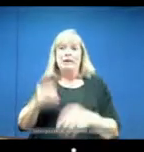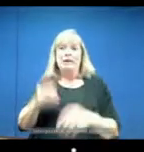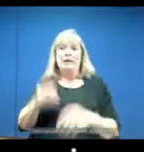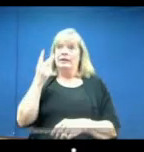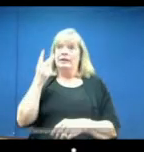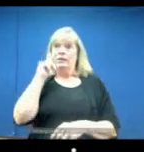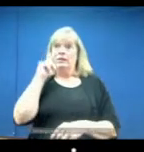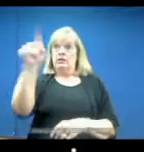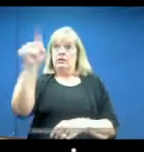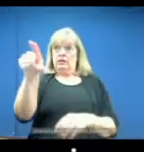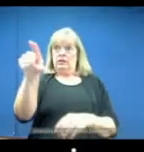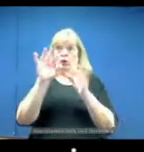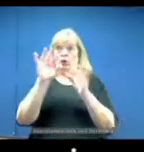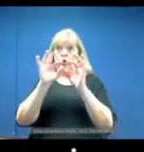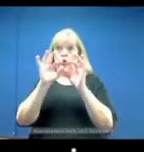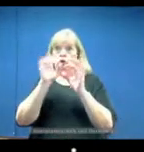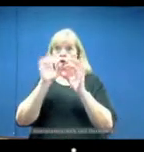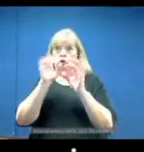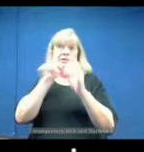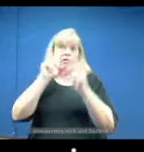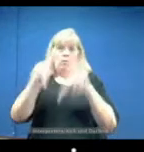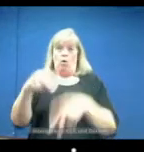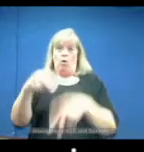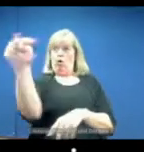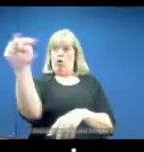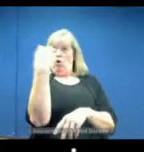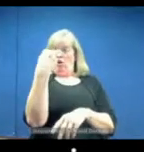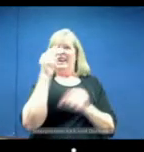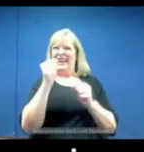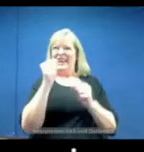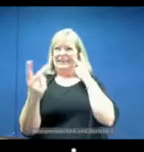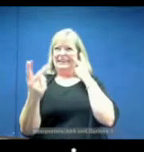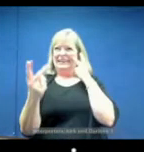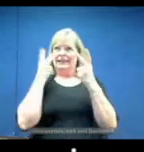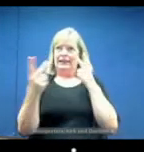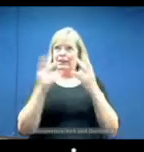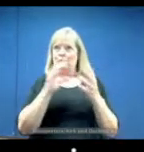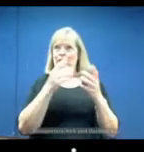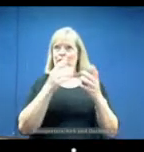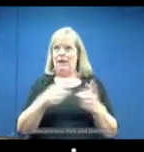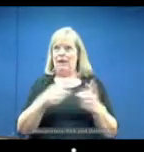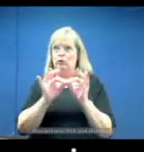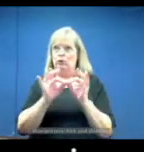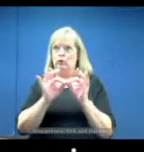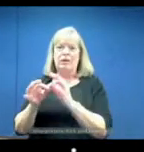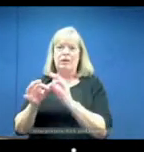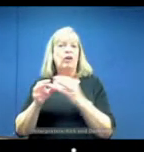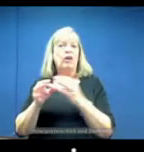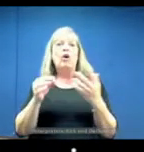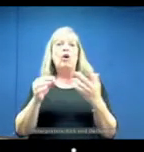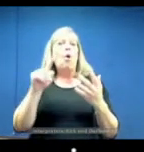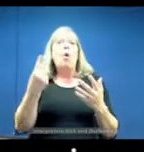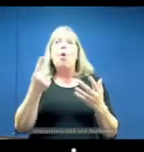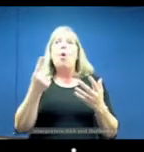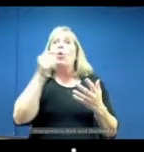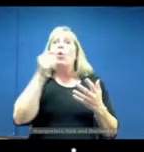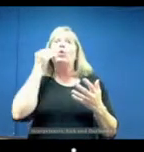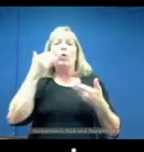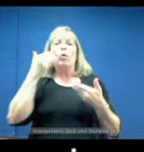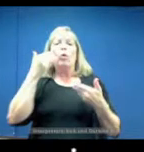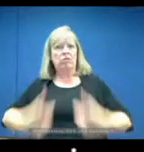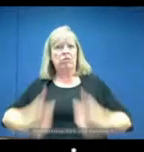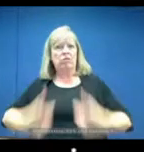looking into the courtroom, accessing the interpretation, then the court interpreter is the sole holder of that information and has an